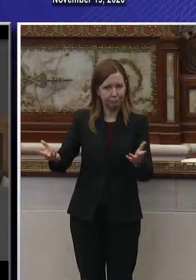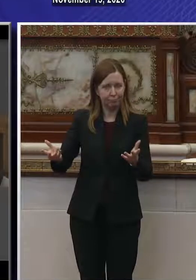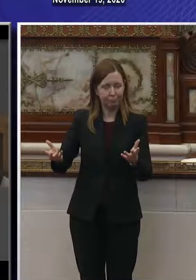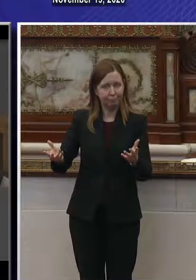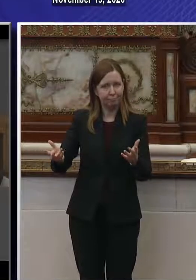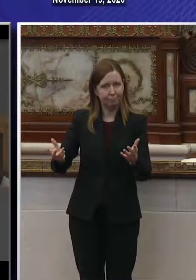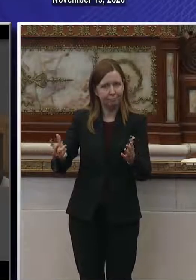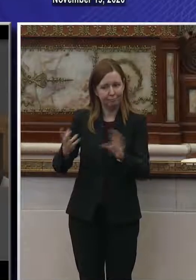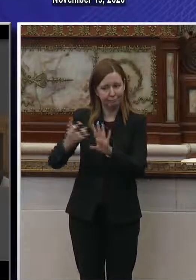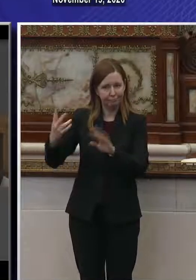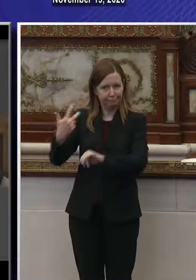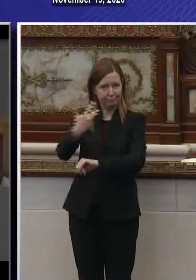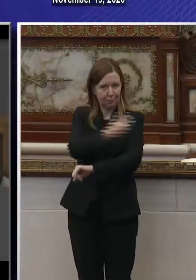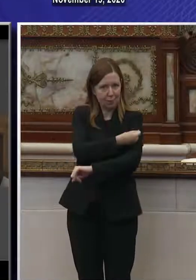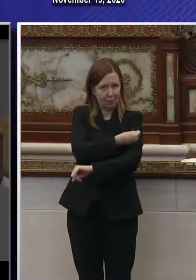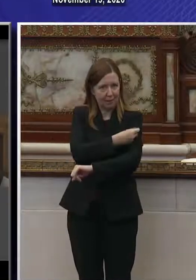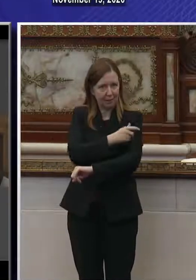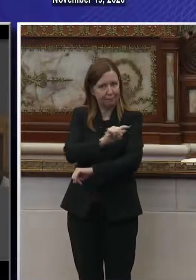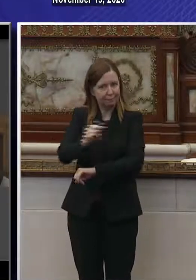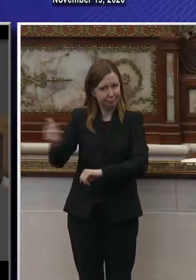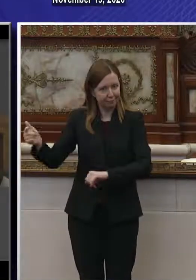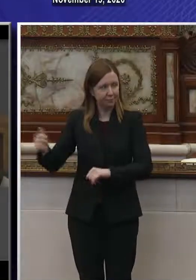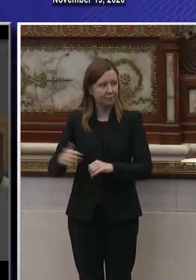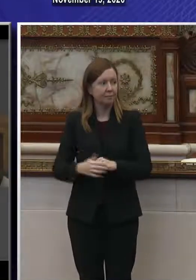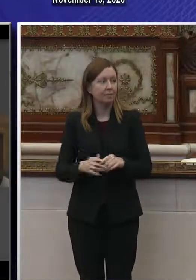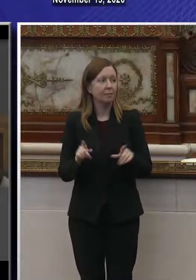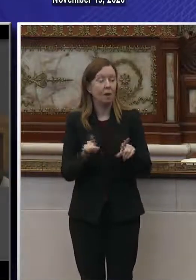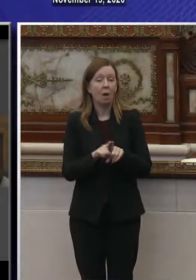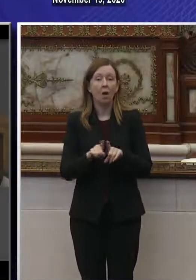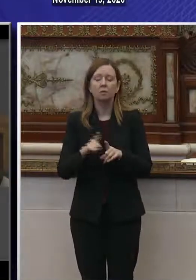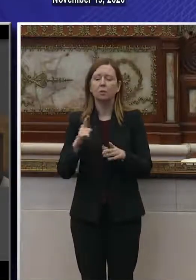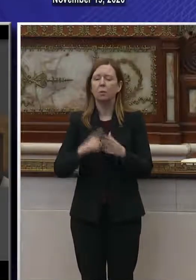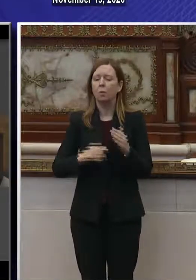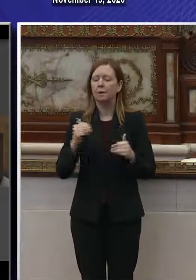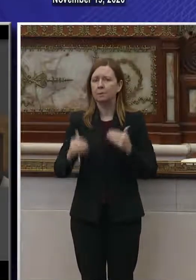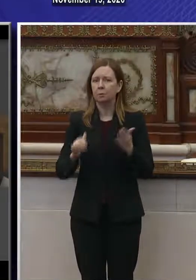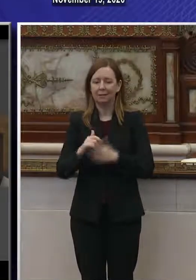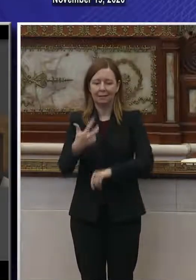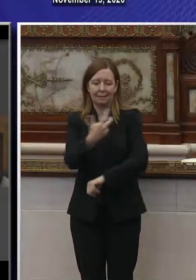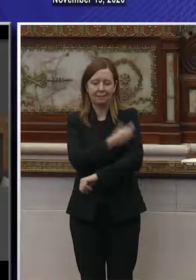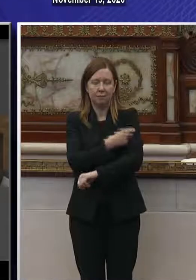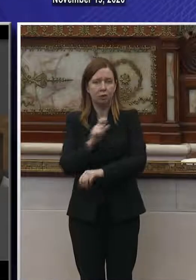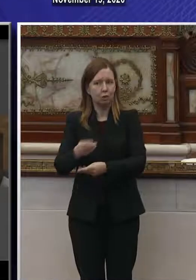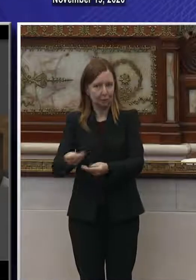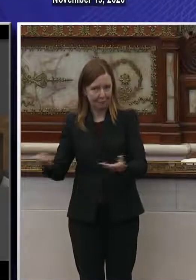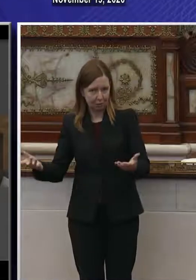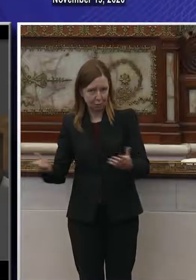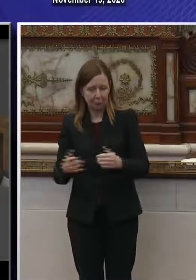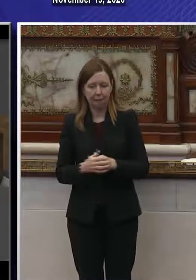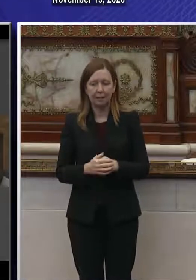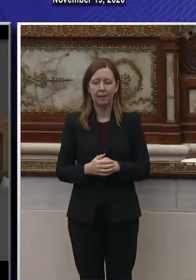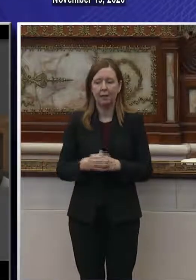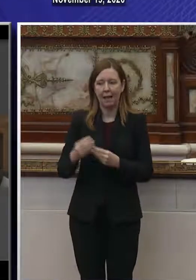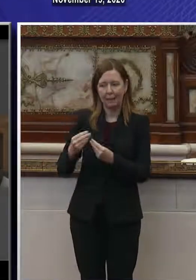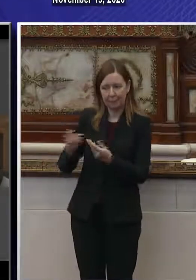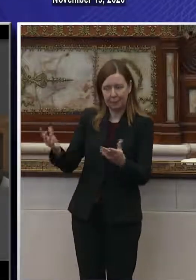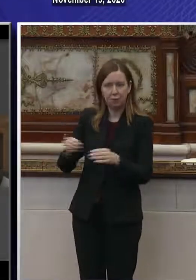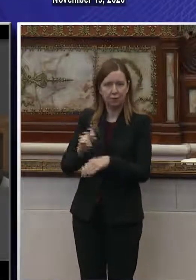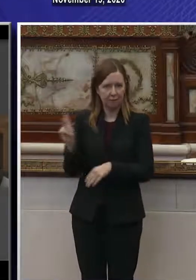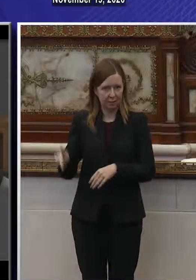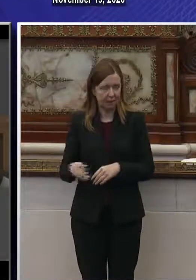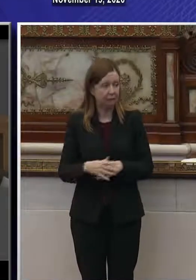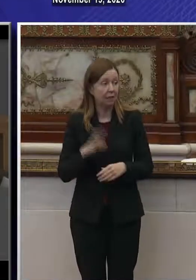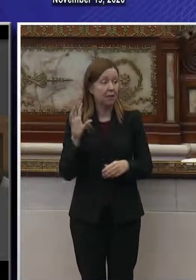the COVID-19 vaccine? Two, what is the process by which the vaccine should be distributed and administered in